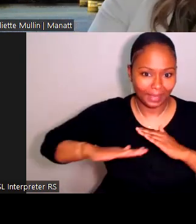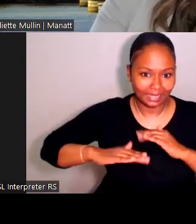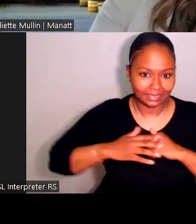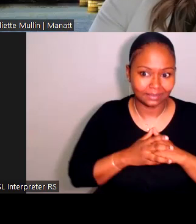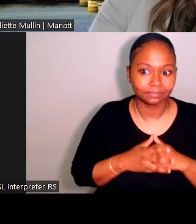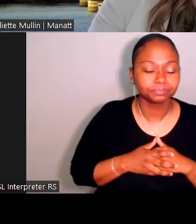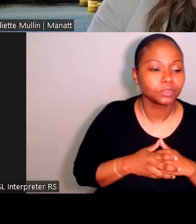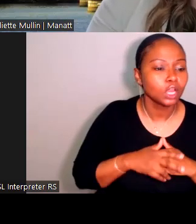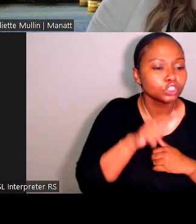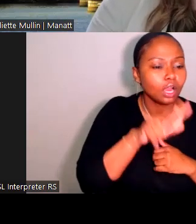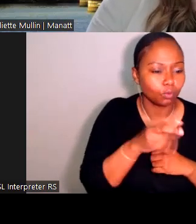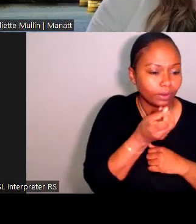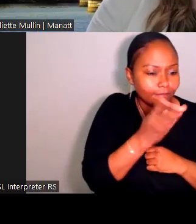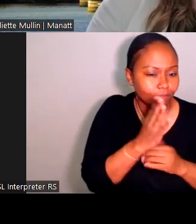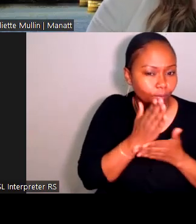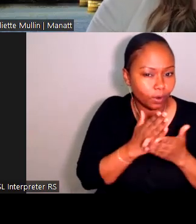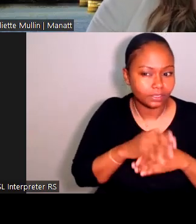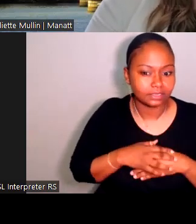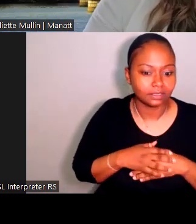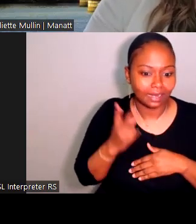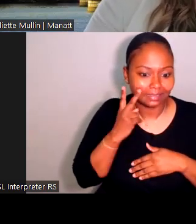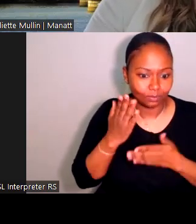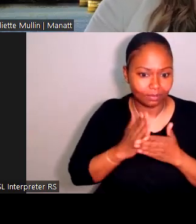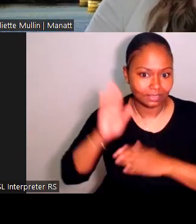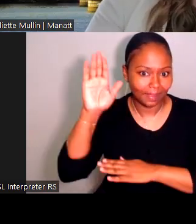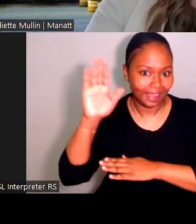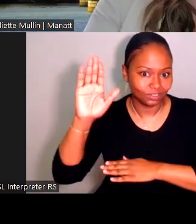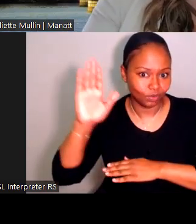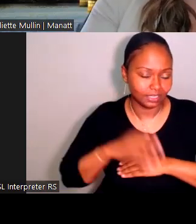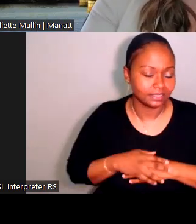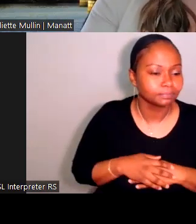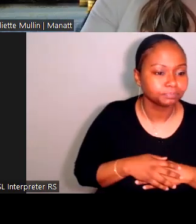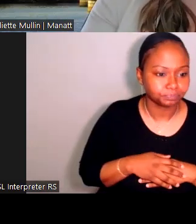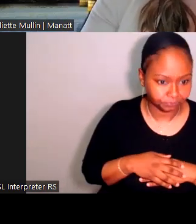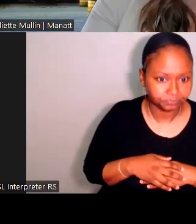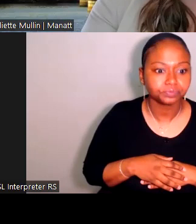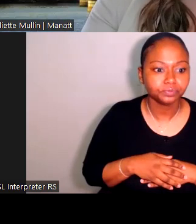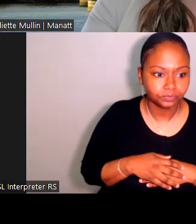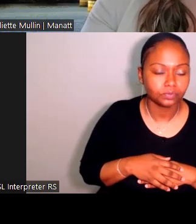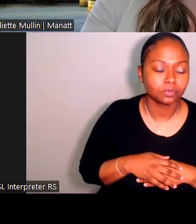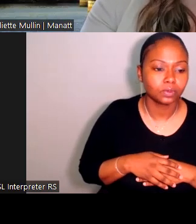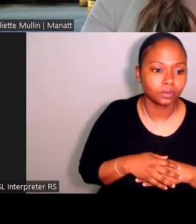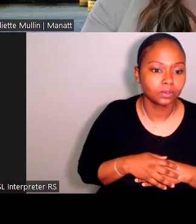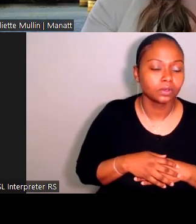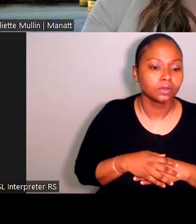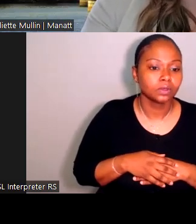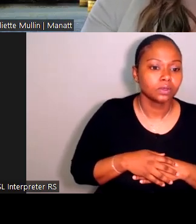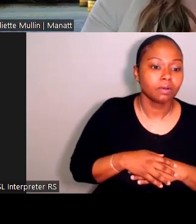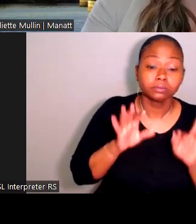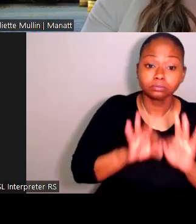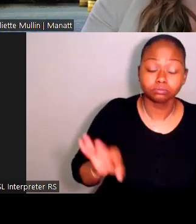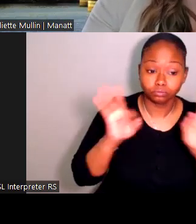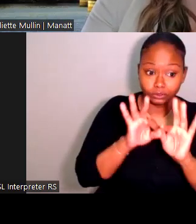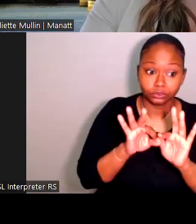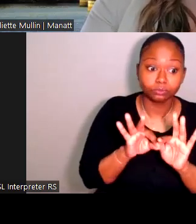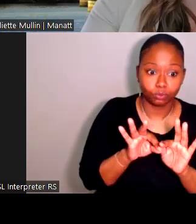couple points of this, and then I see we already have some hands raised. The core top line item here is that in a state of